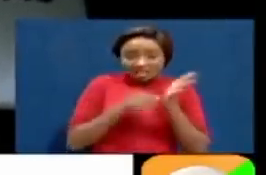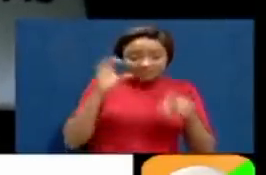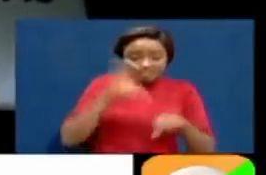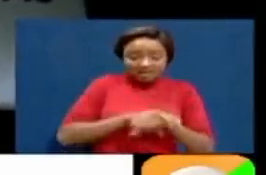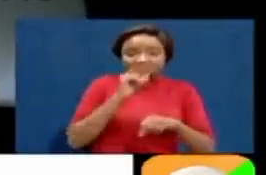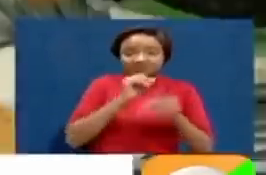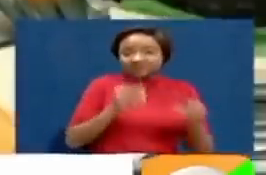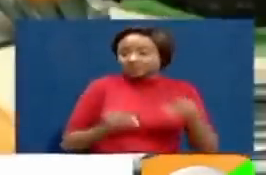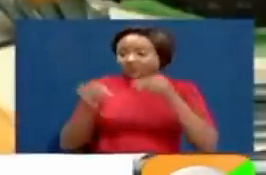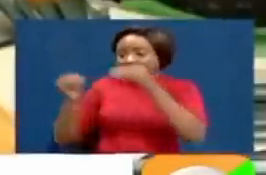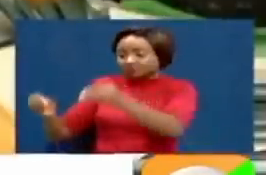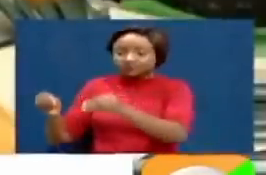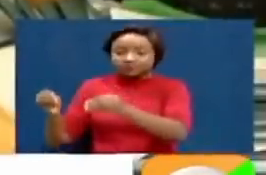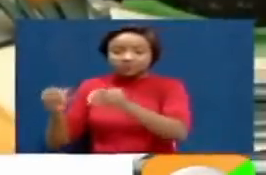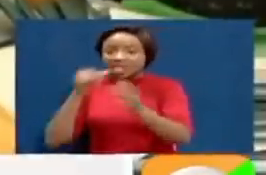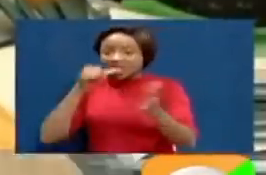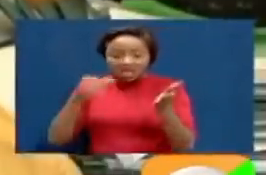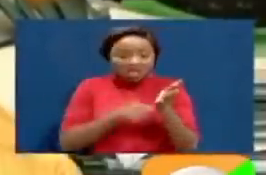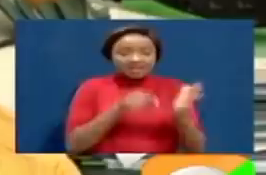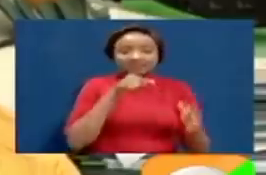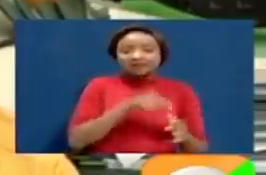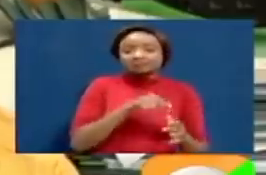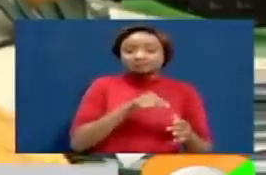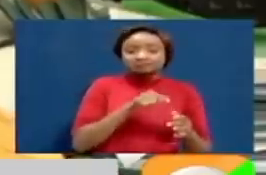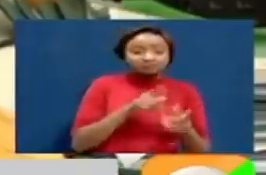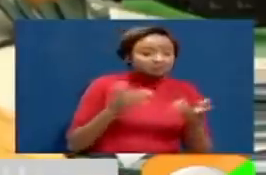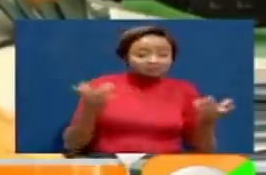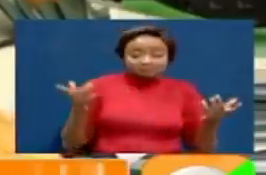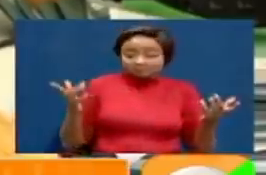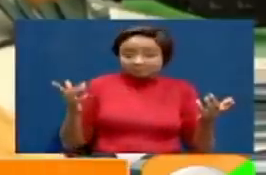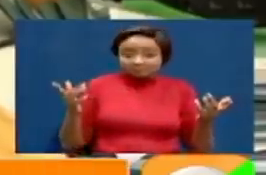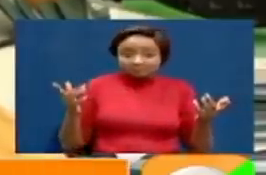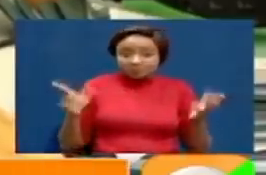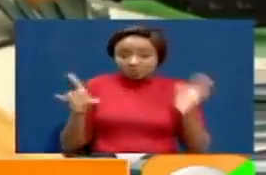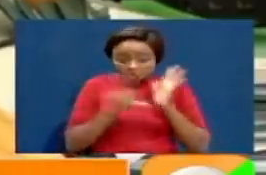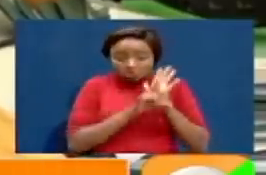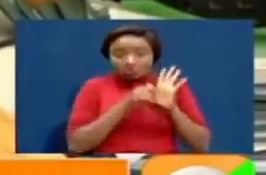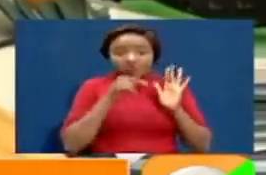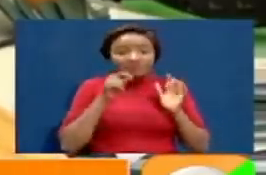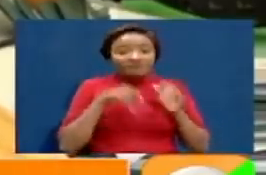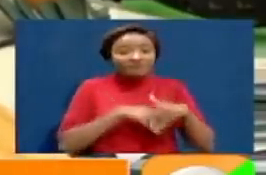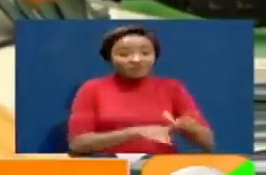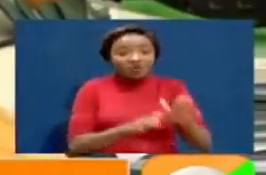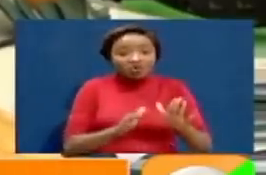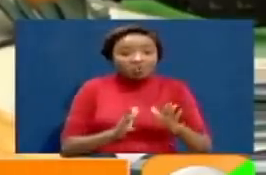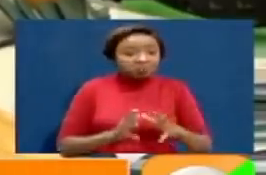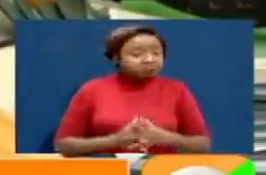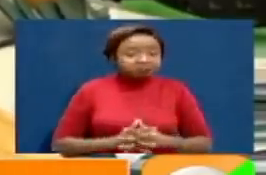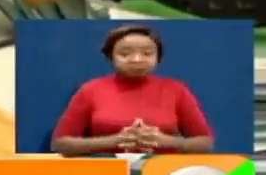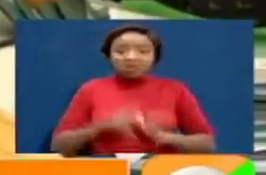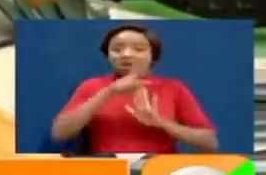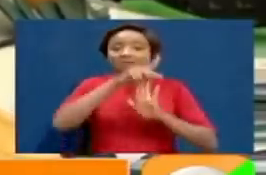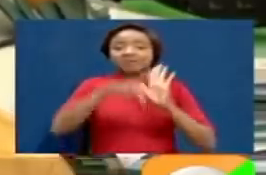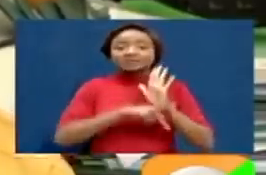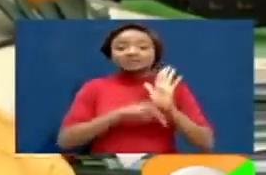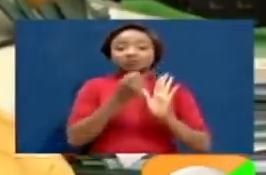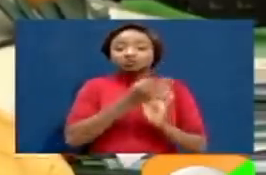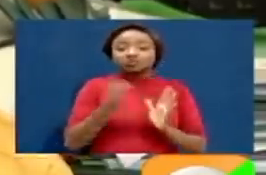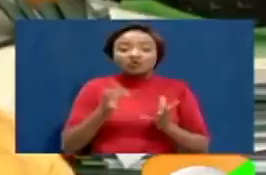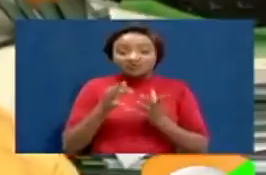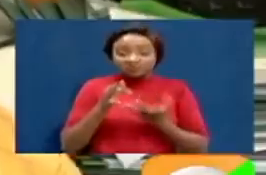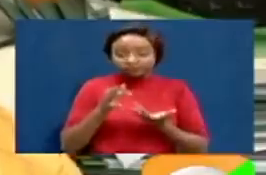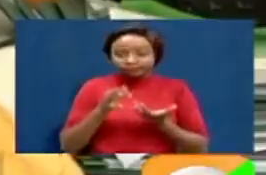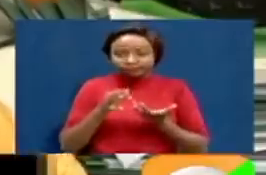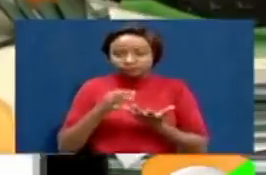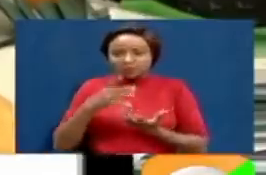of suspension, a letter that does not exist in law. The principles of suspension are very